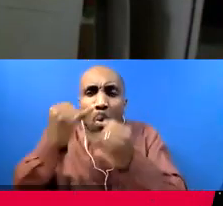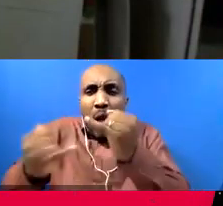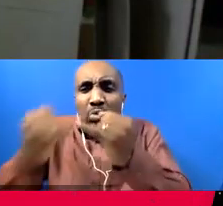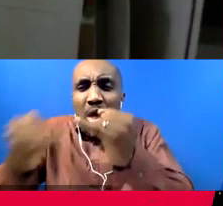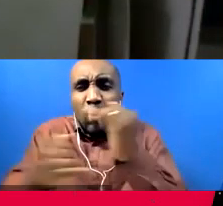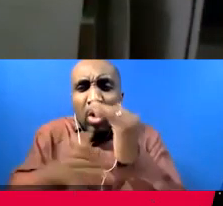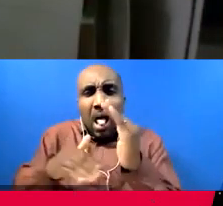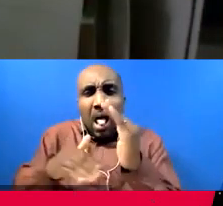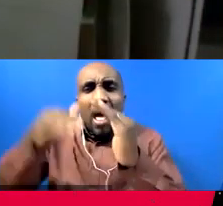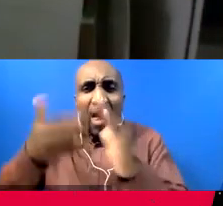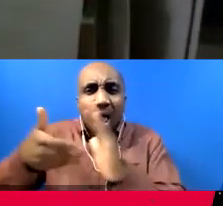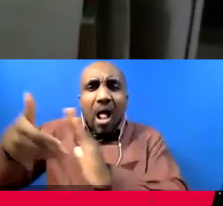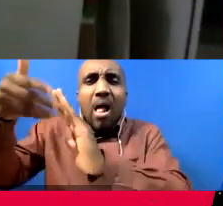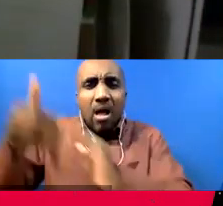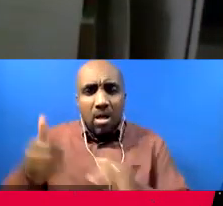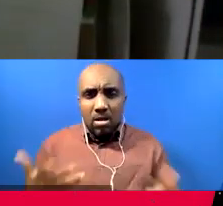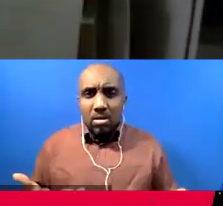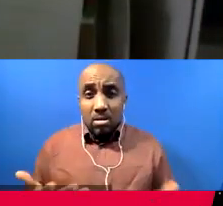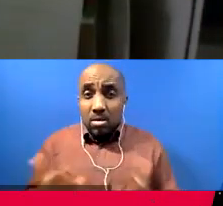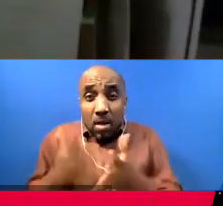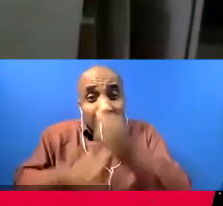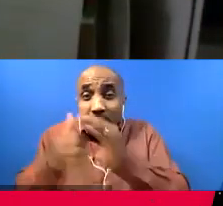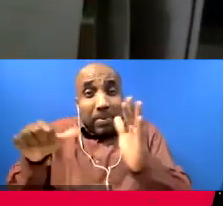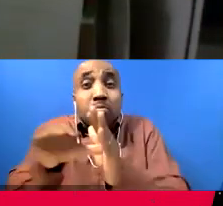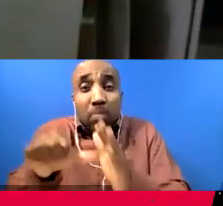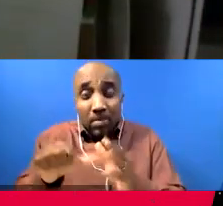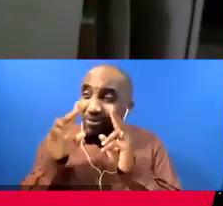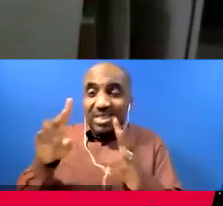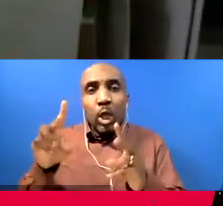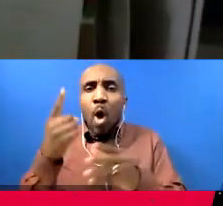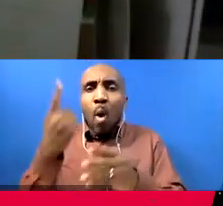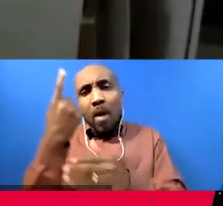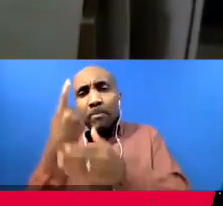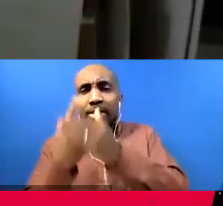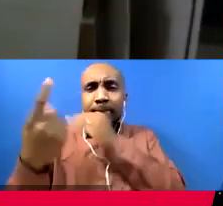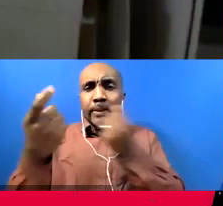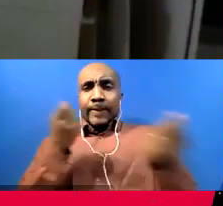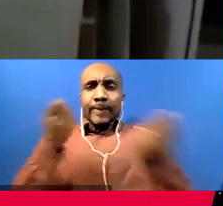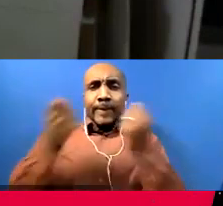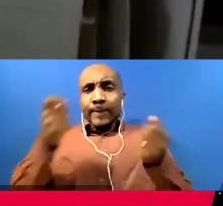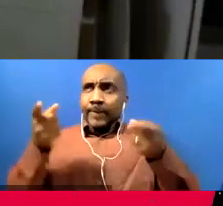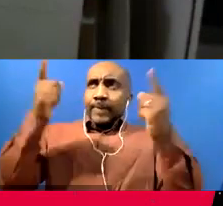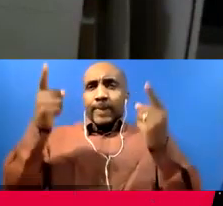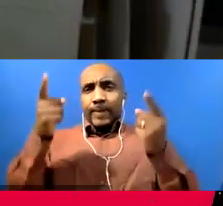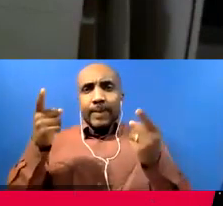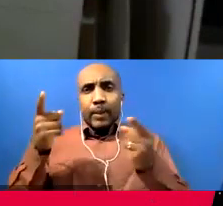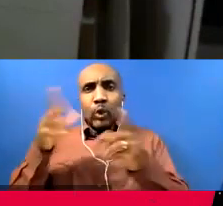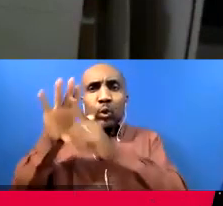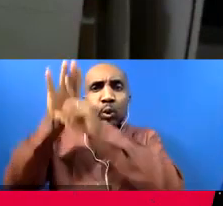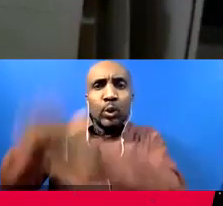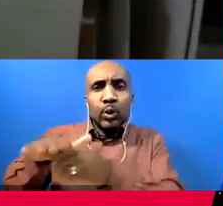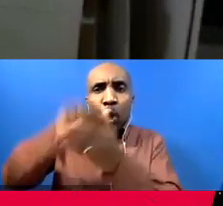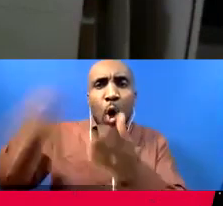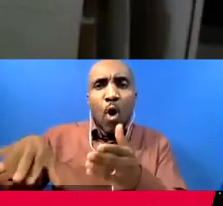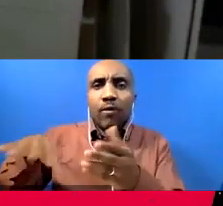So there is a bigger problem. The moment you see it so clearly, if it is dictatorship, when you end it,